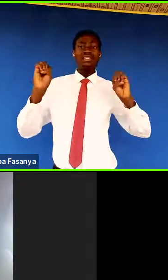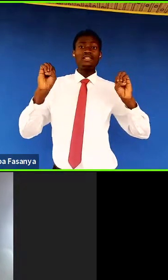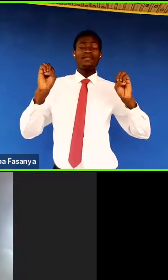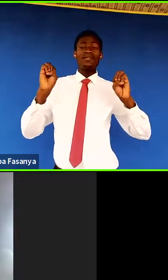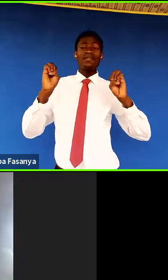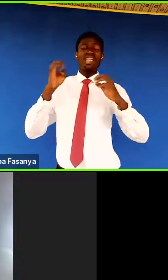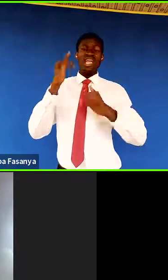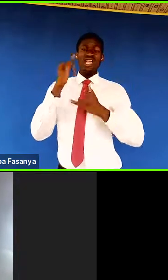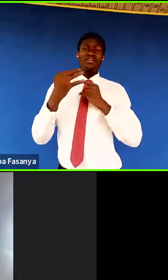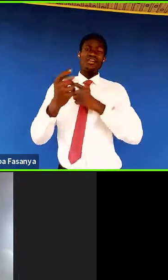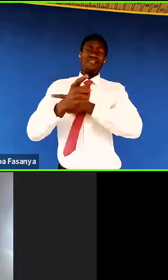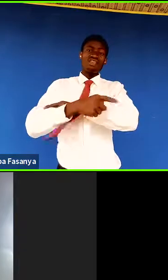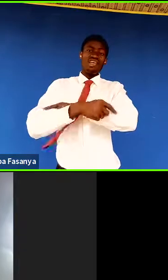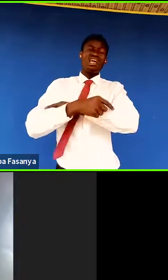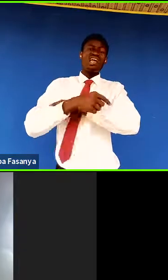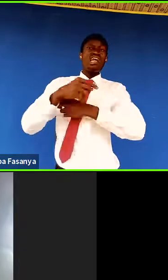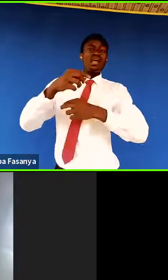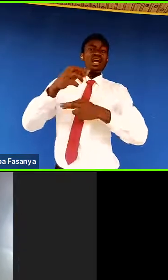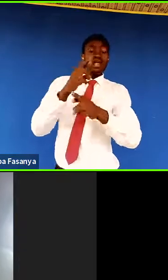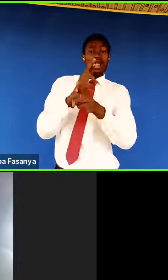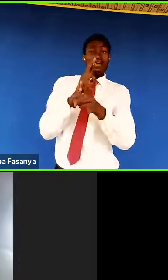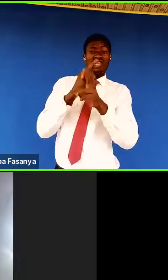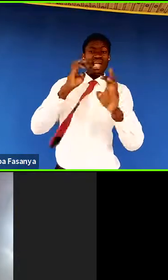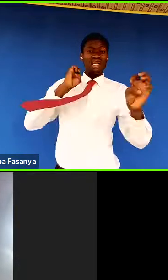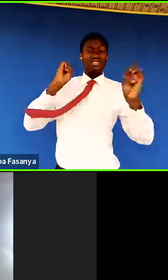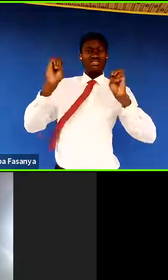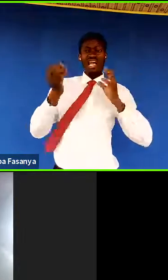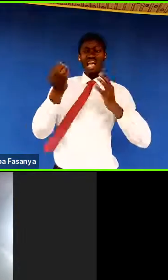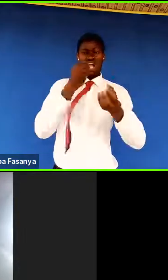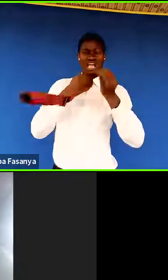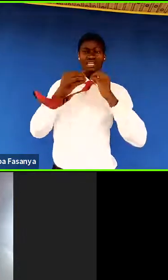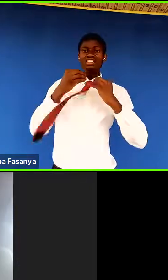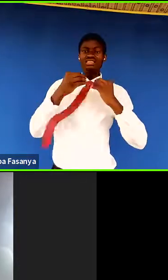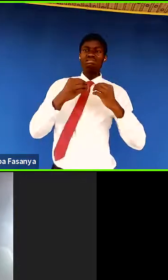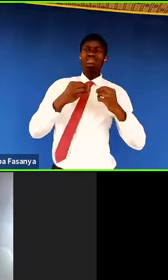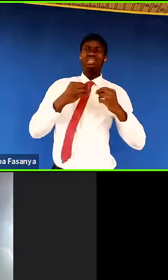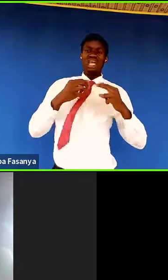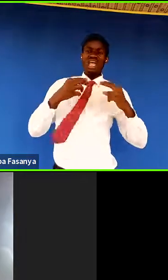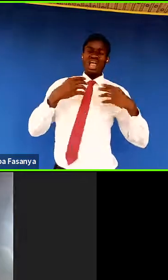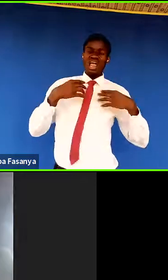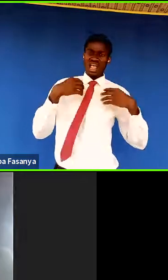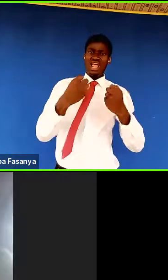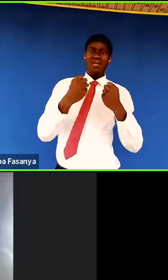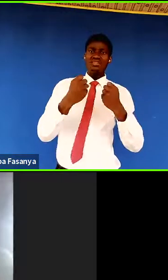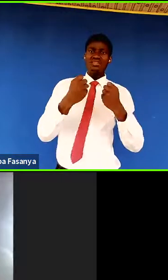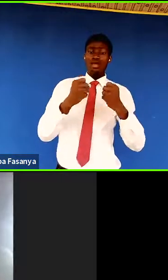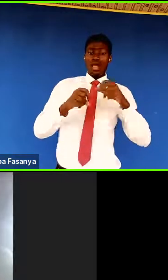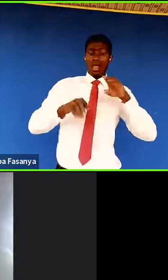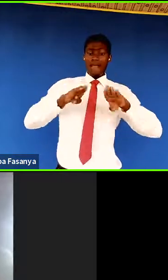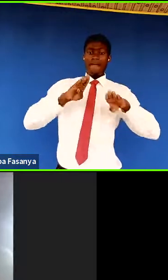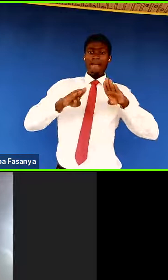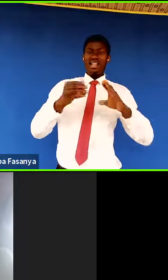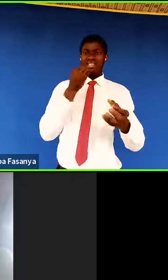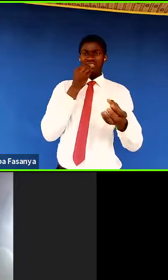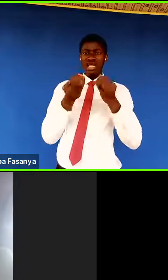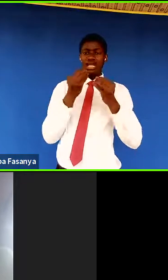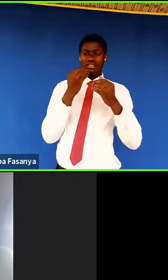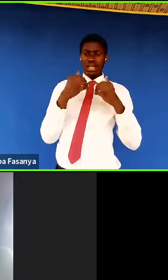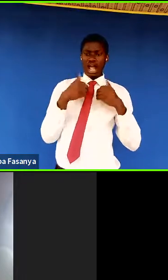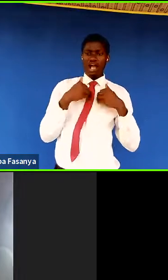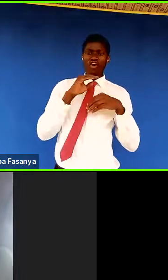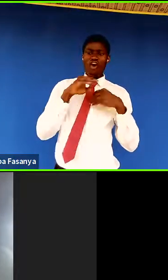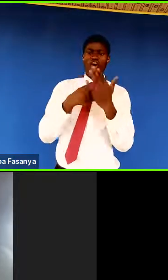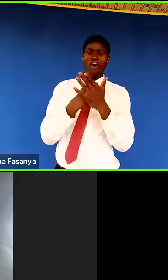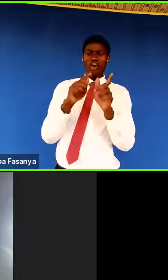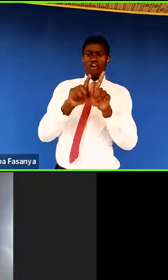regular exercise and eating healthy, a balanced diet where you have all the classes of food, the carbohydrates, the